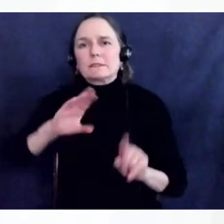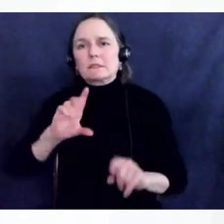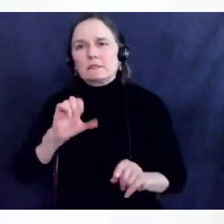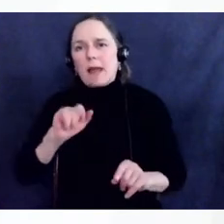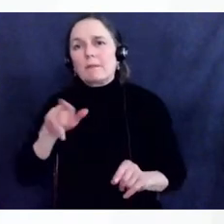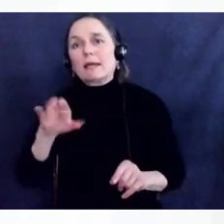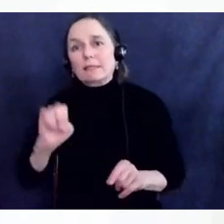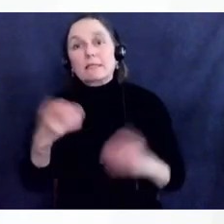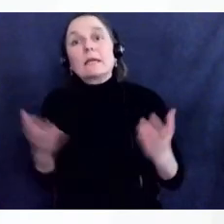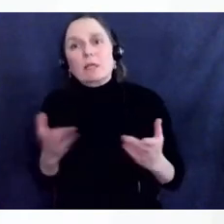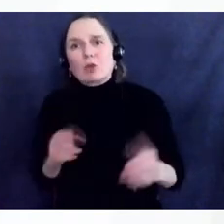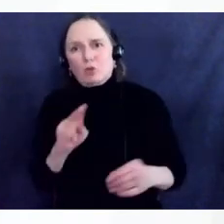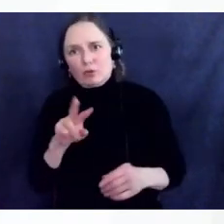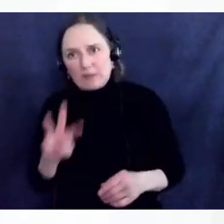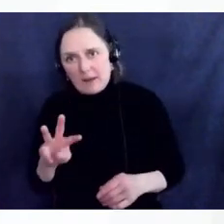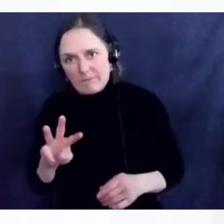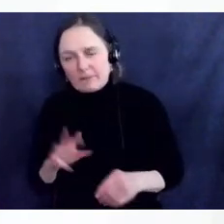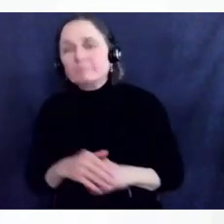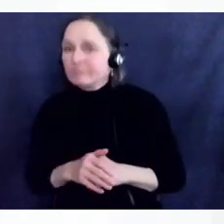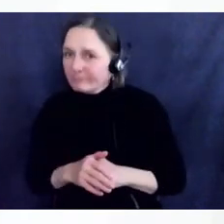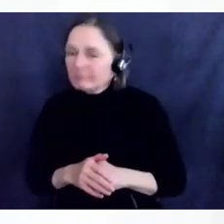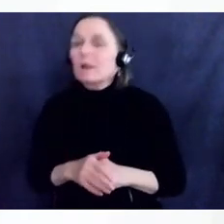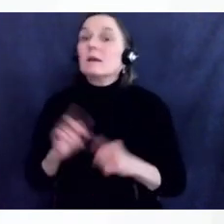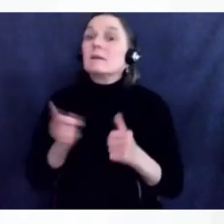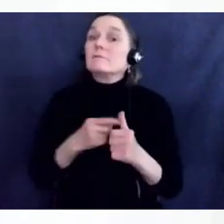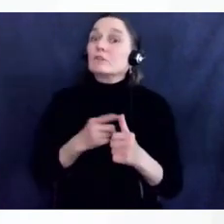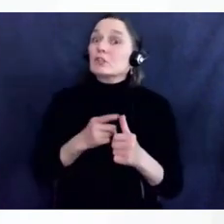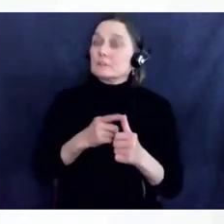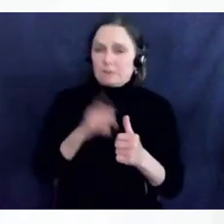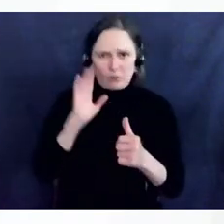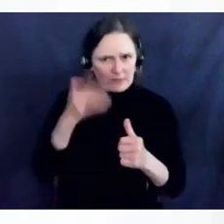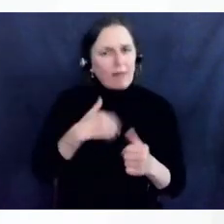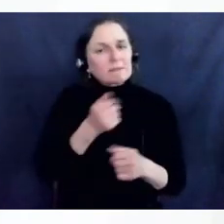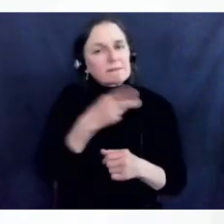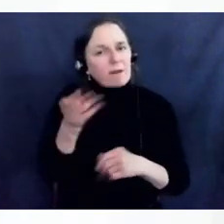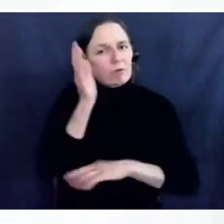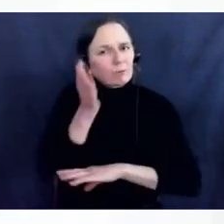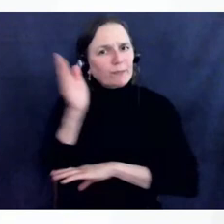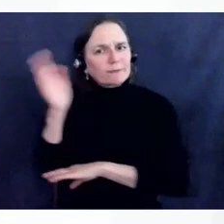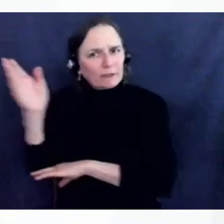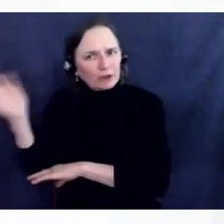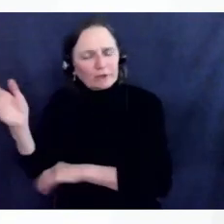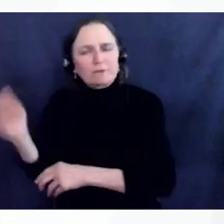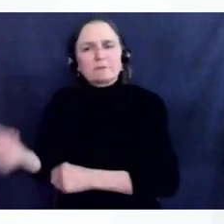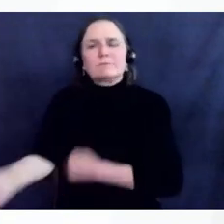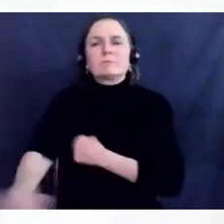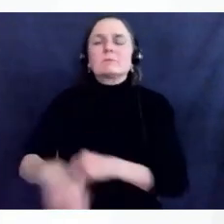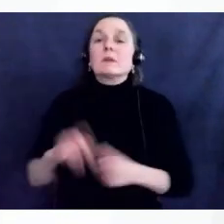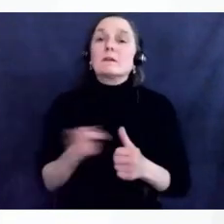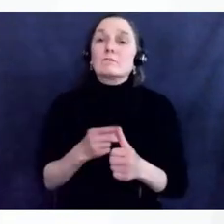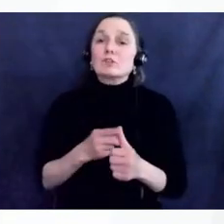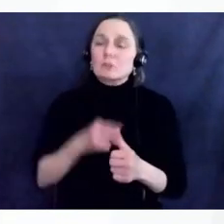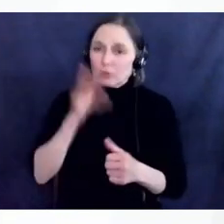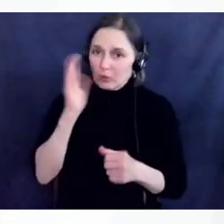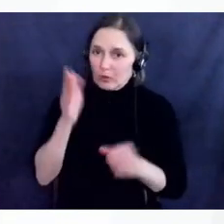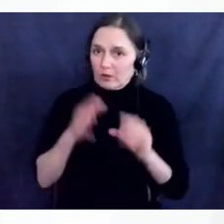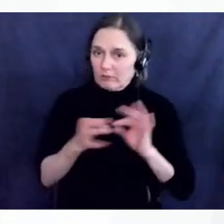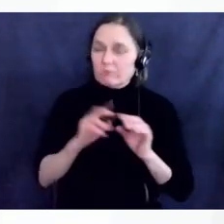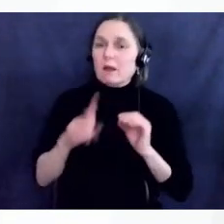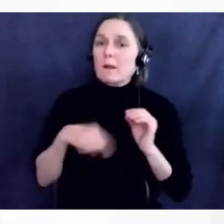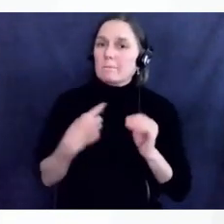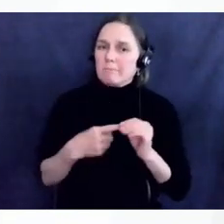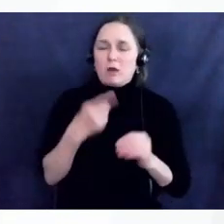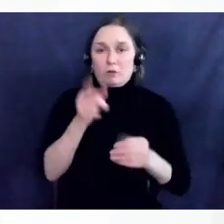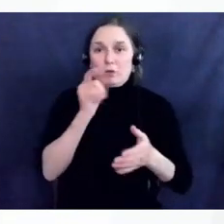life of Jacob Lawrence, a UW faculty member and a